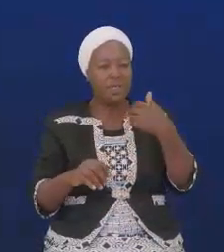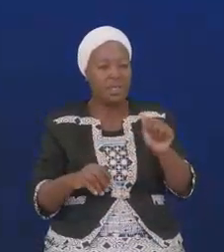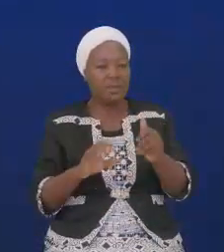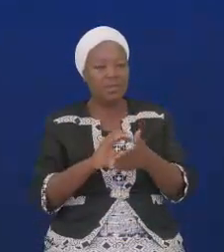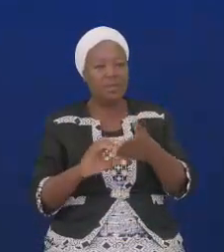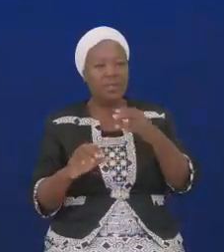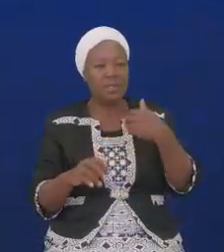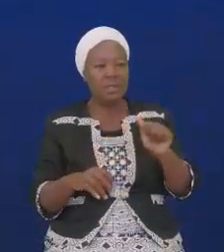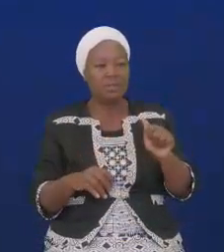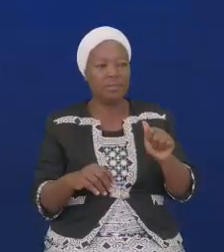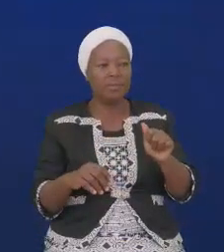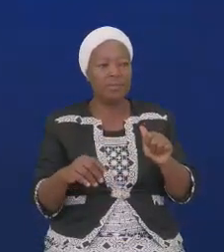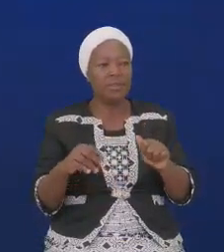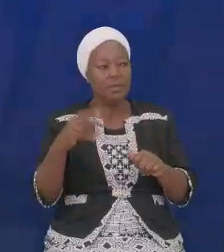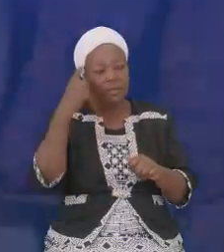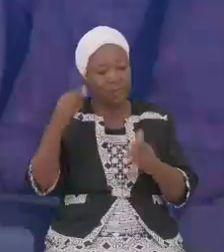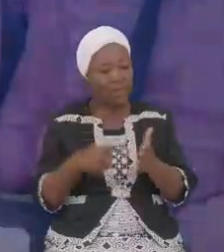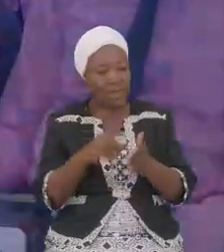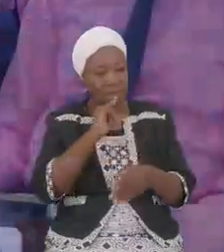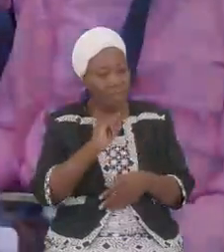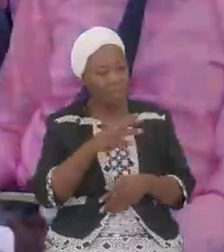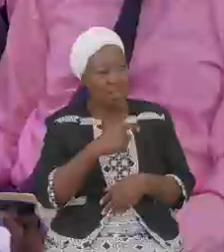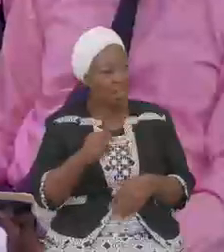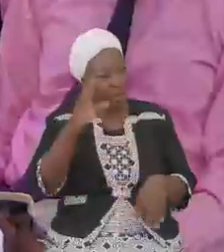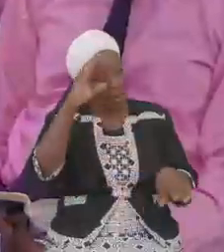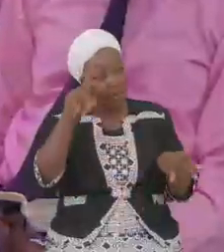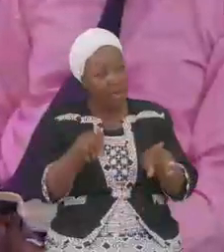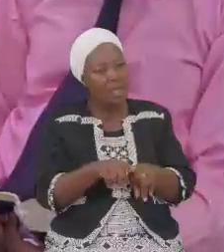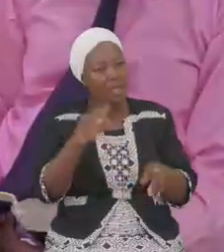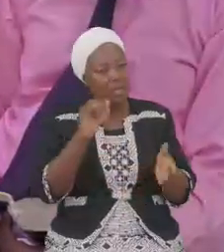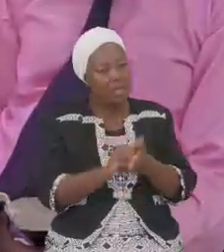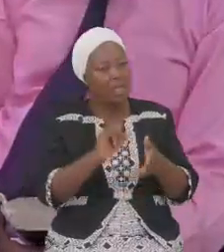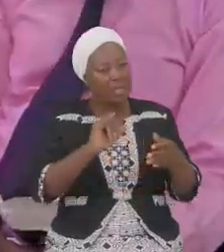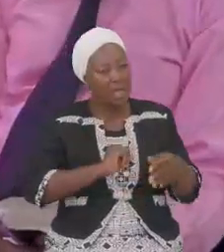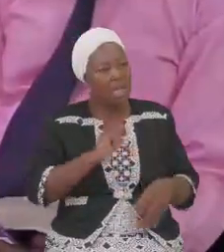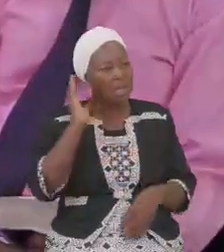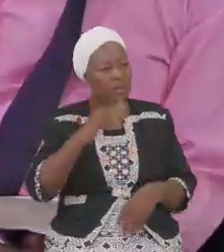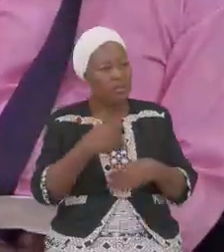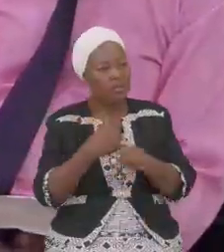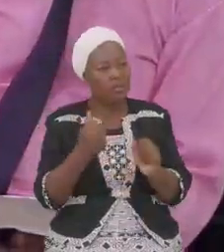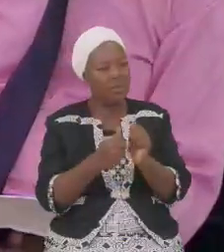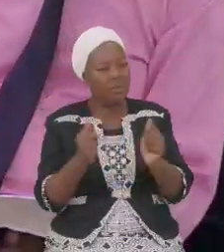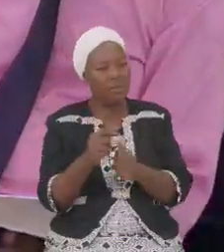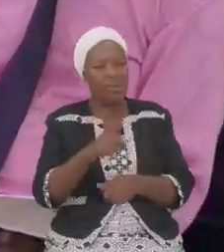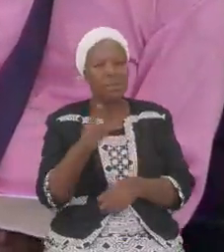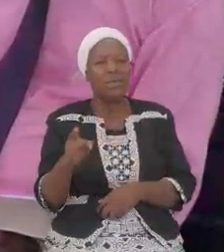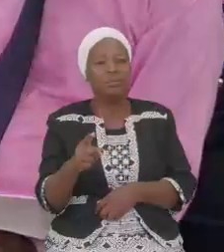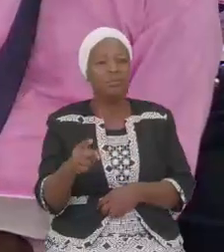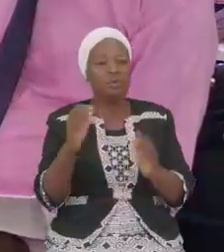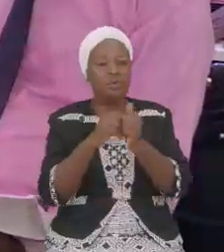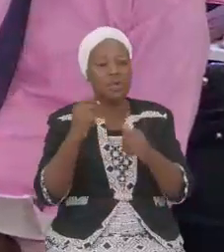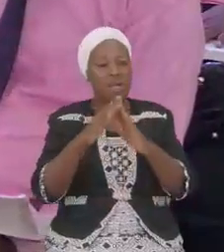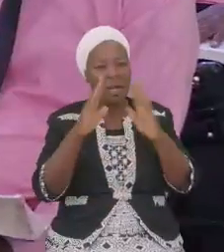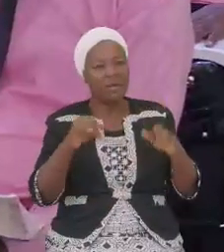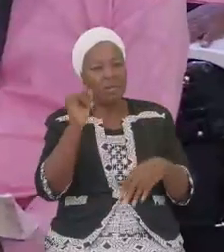says, for this is the covenant that I will make with them, with the house